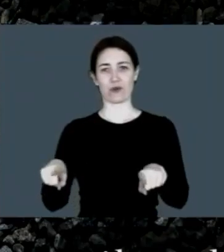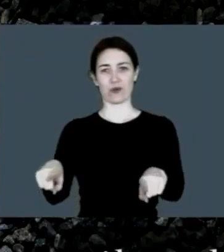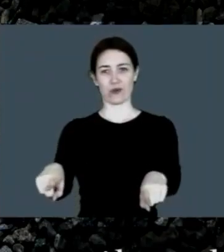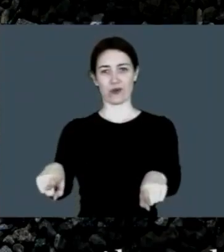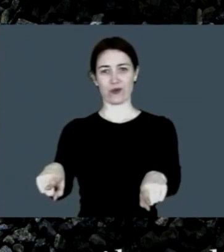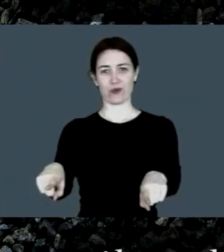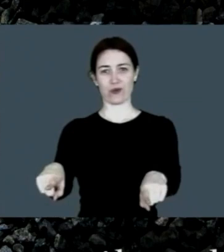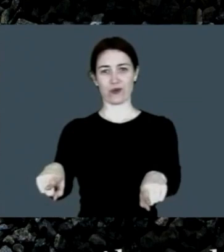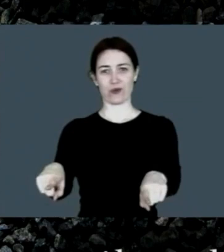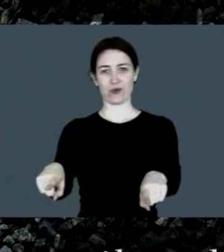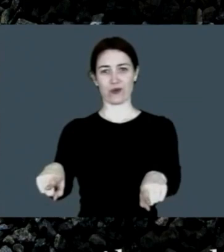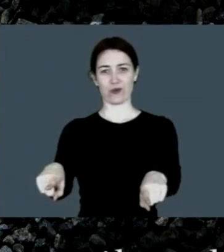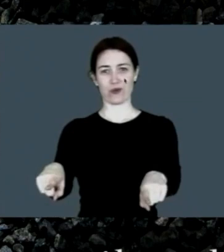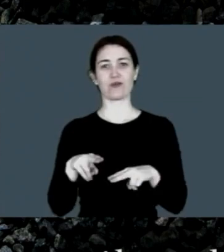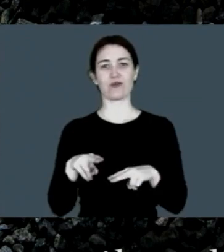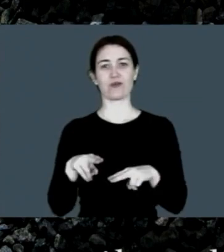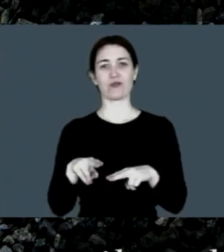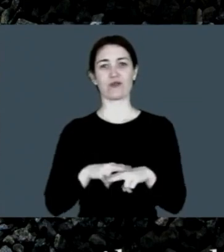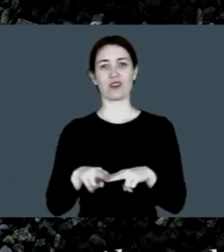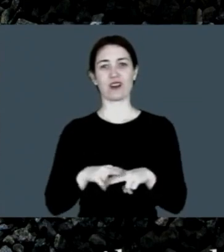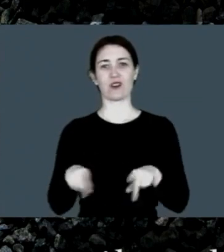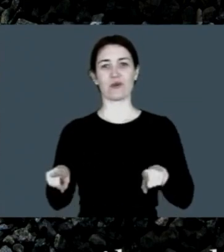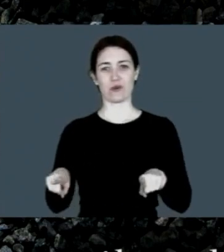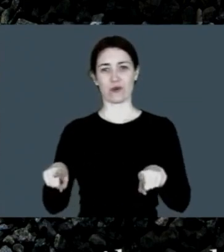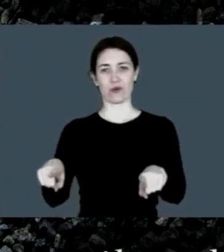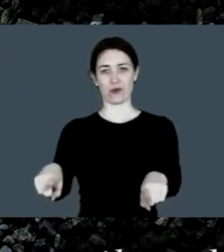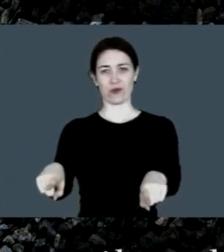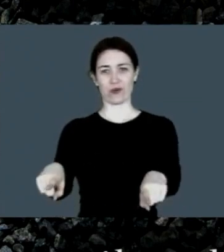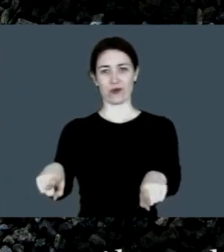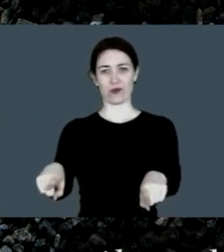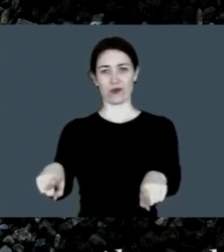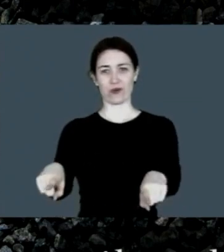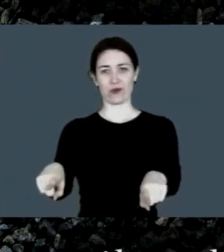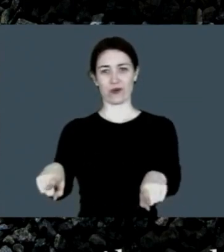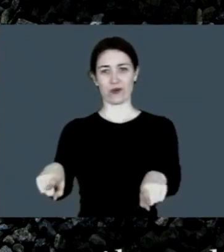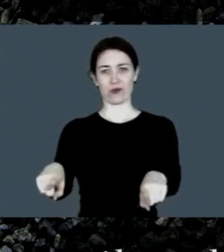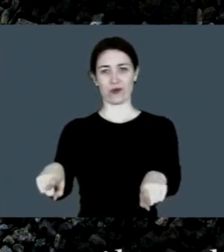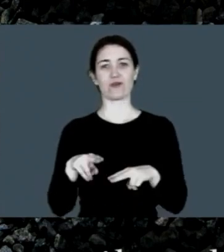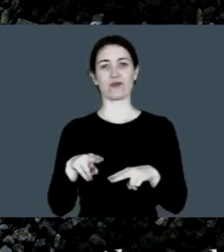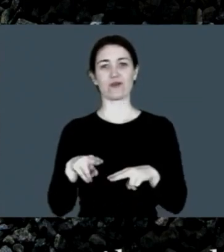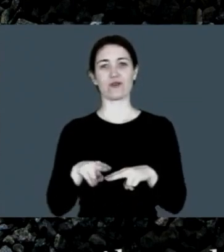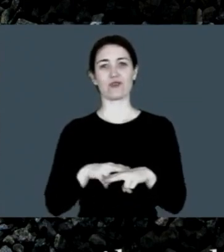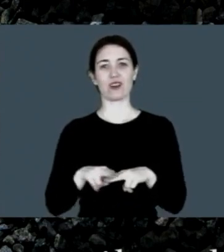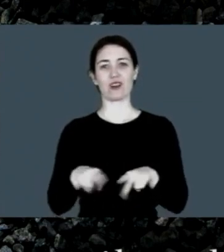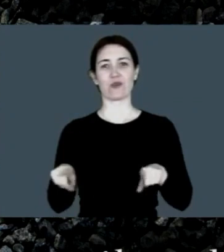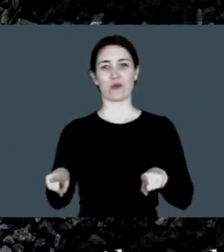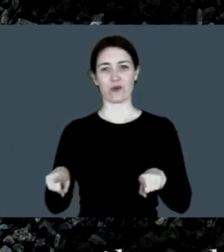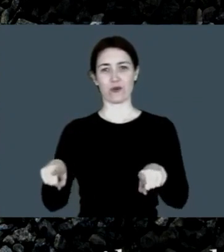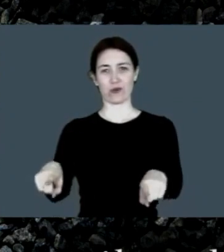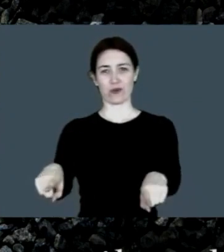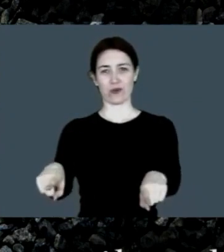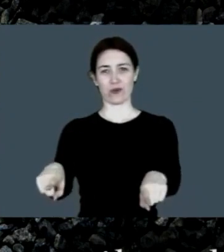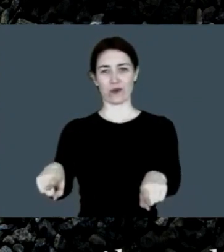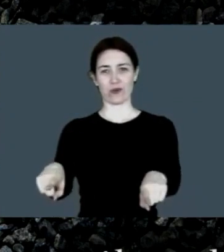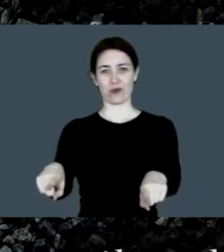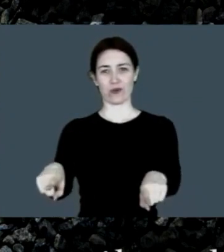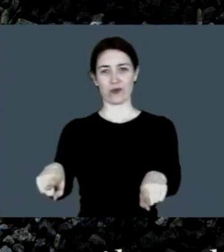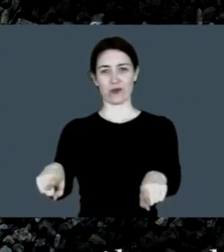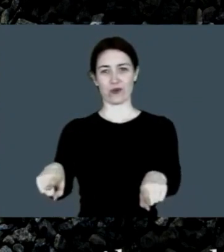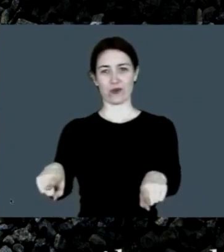Our Hawaiian word of the week is alahau, which means railroad track. So say that with me, alahau.